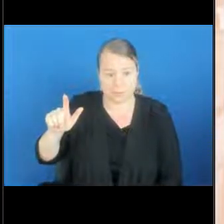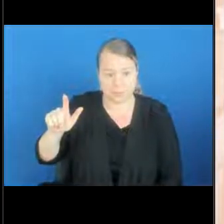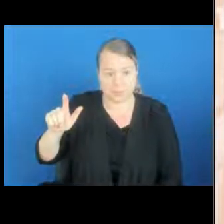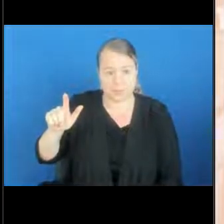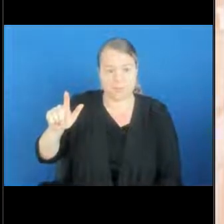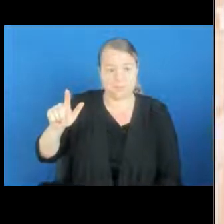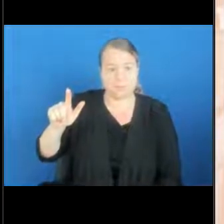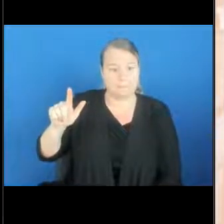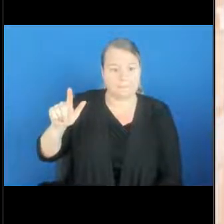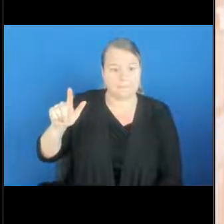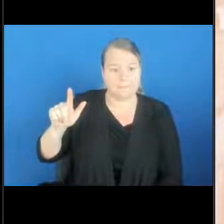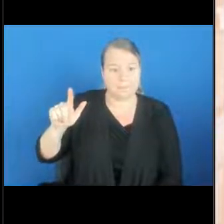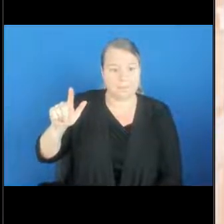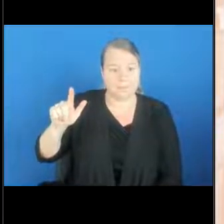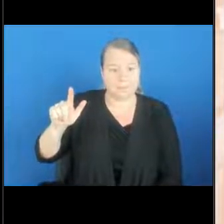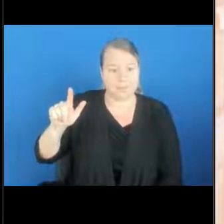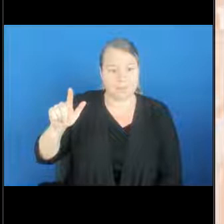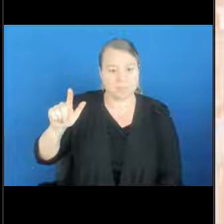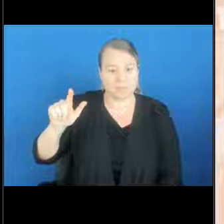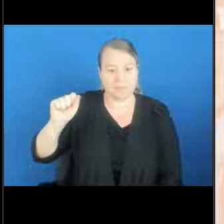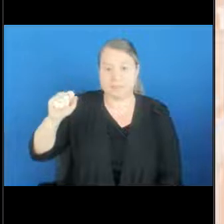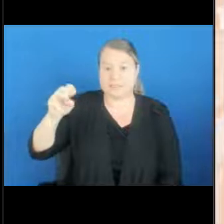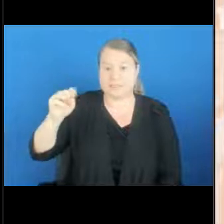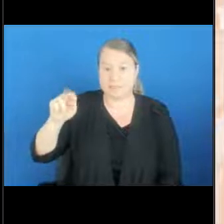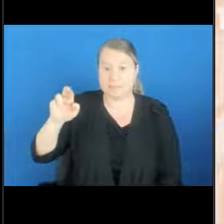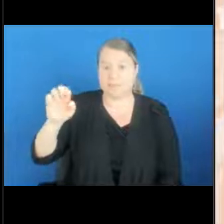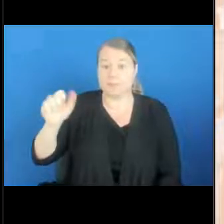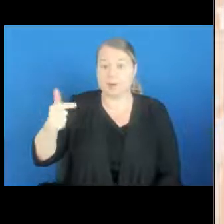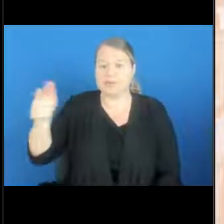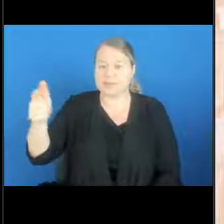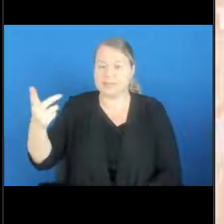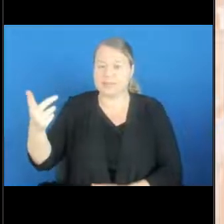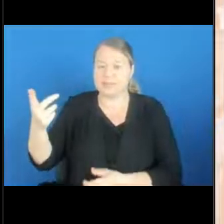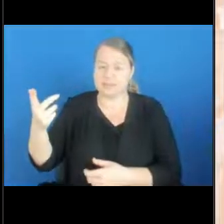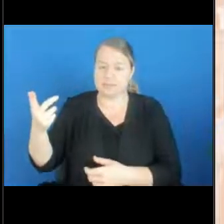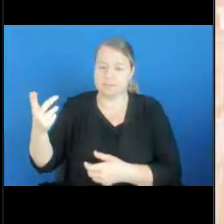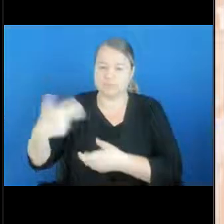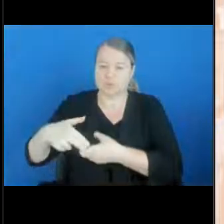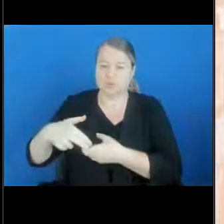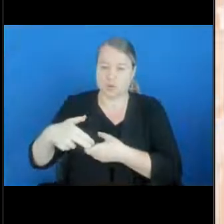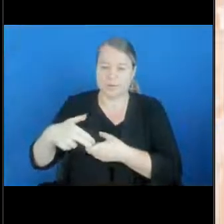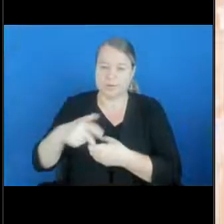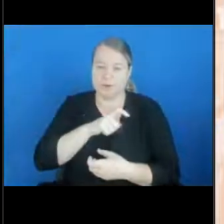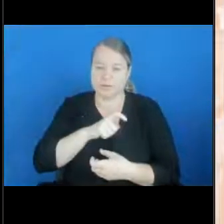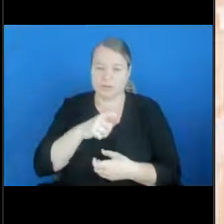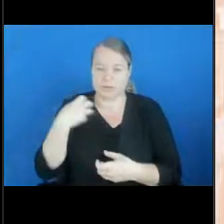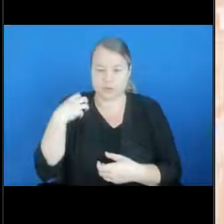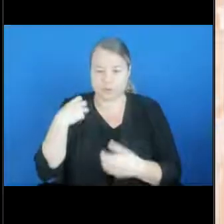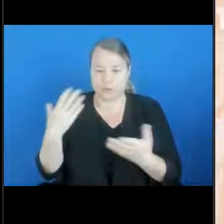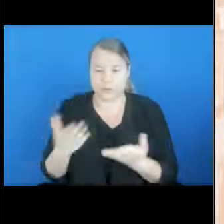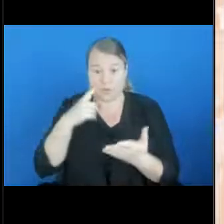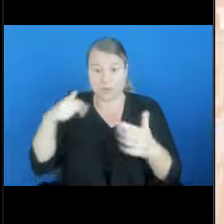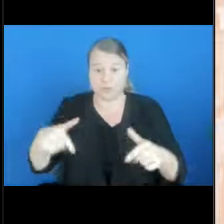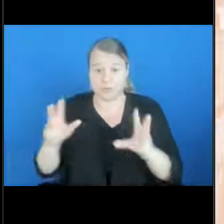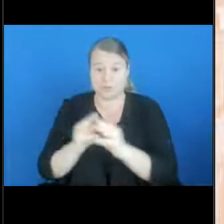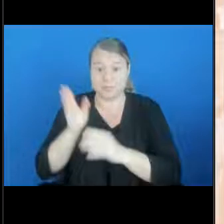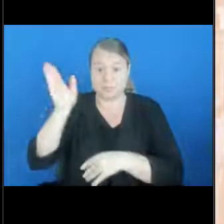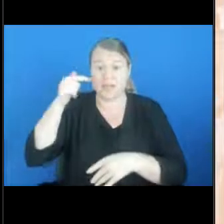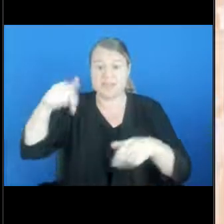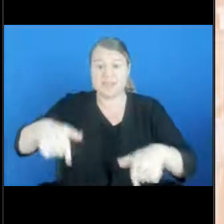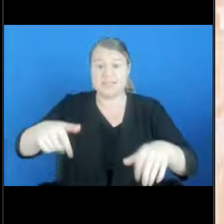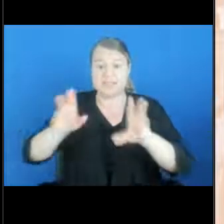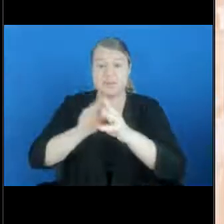Metro's hearing officer for this joint hearing. Before we move on, I want to note that we'll be recording this location and design public hearing